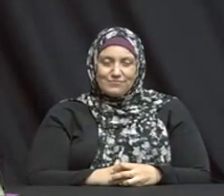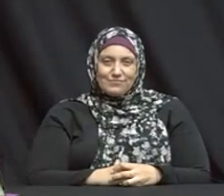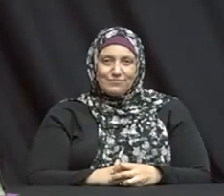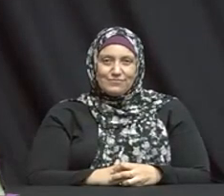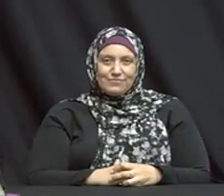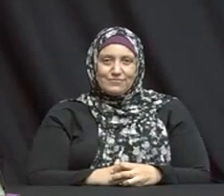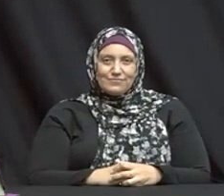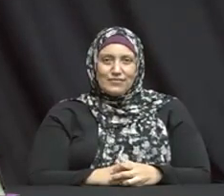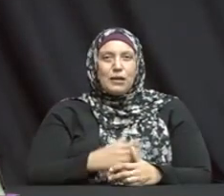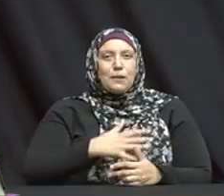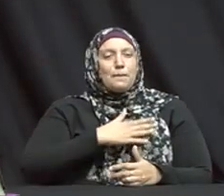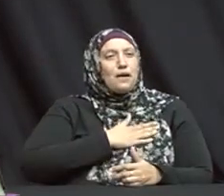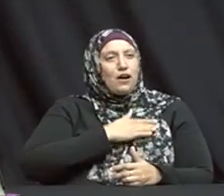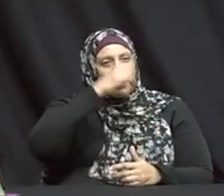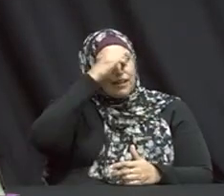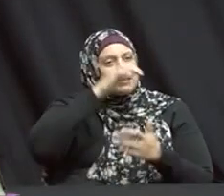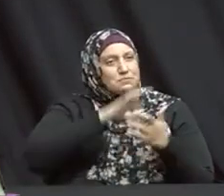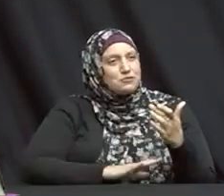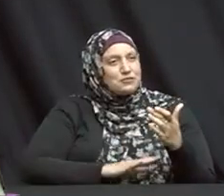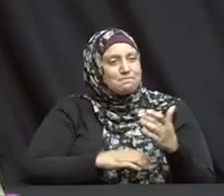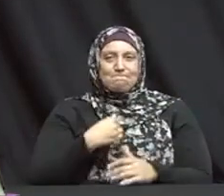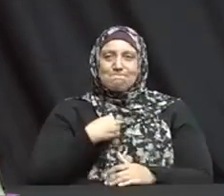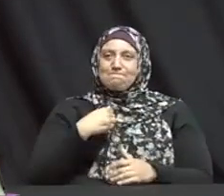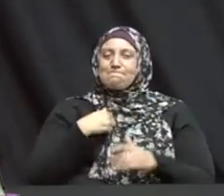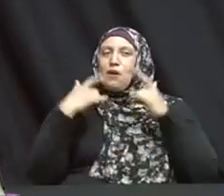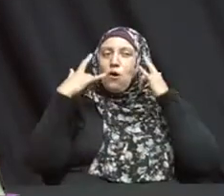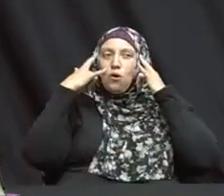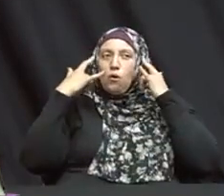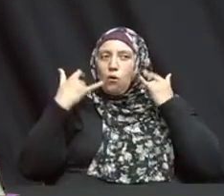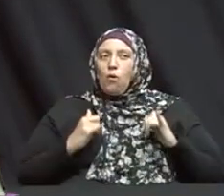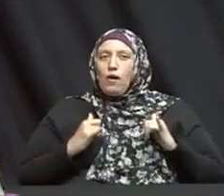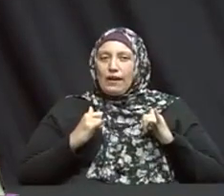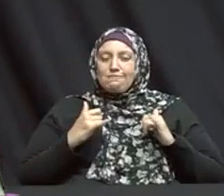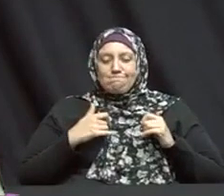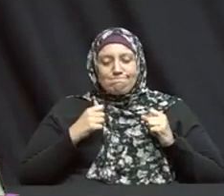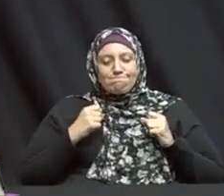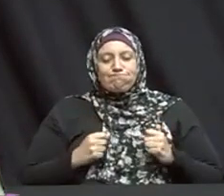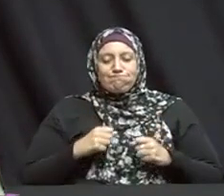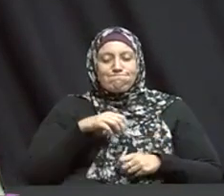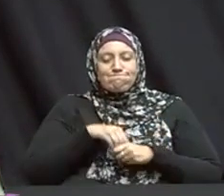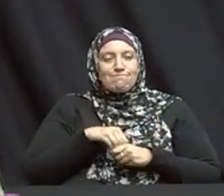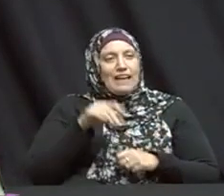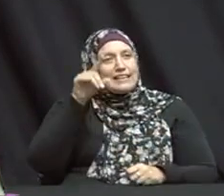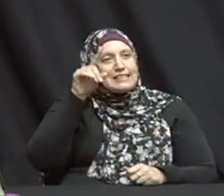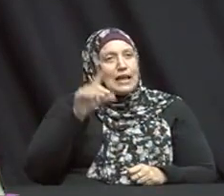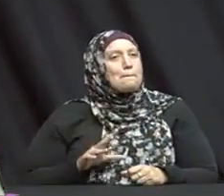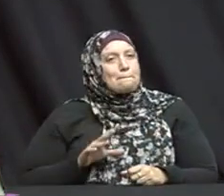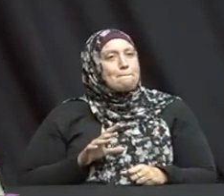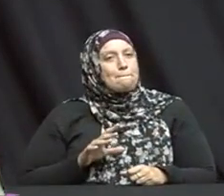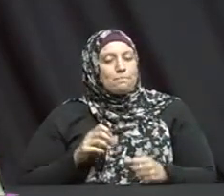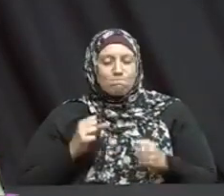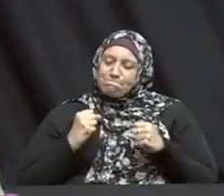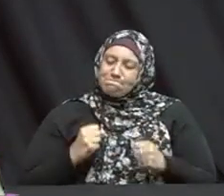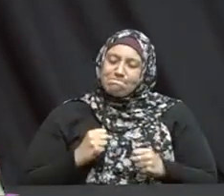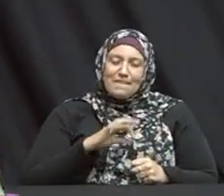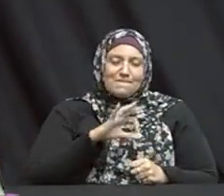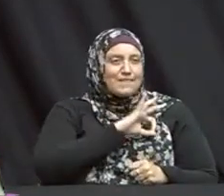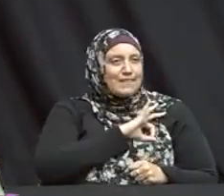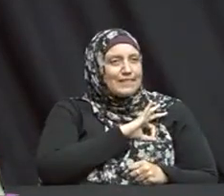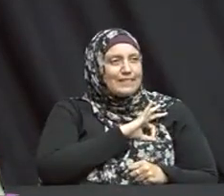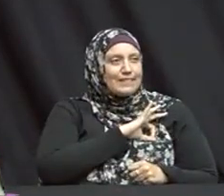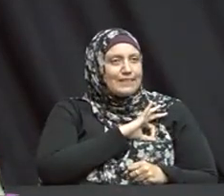In my experience as a lawyer who is of the Islamic faith, I often have clients come to me and say, I